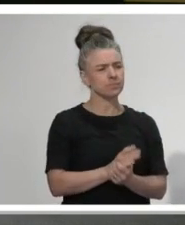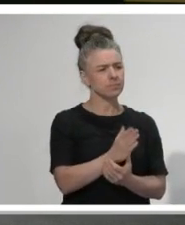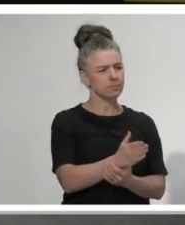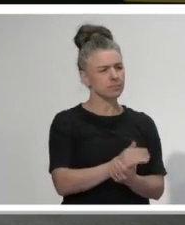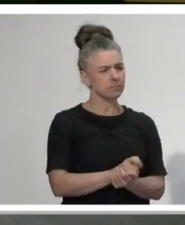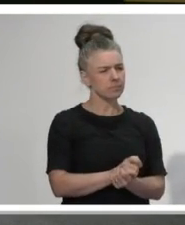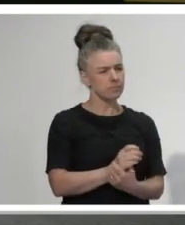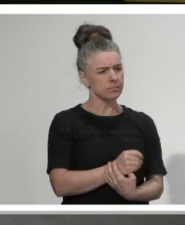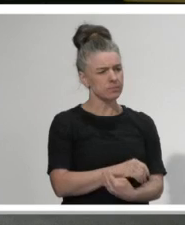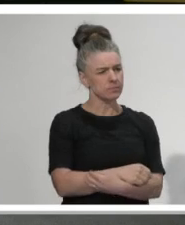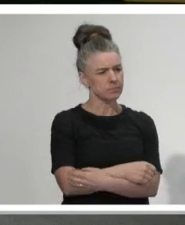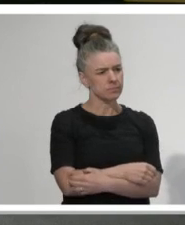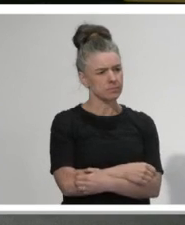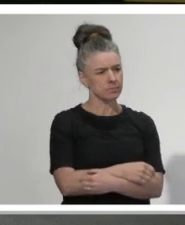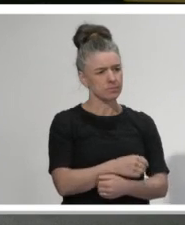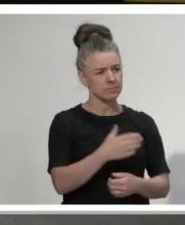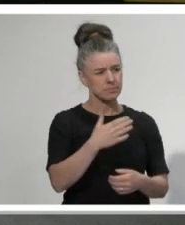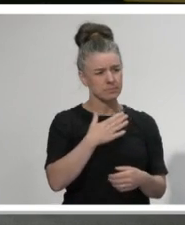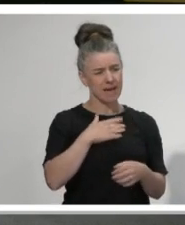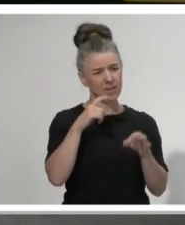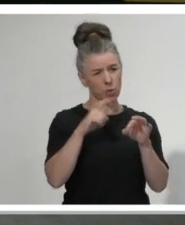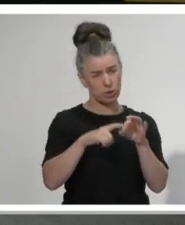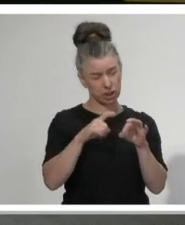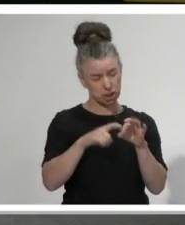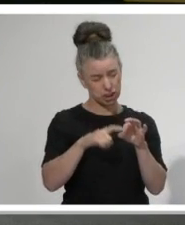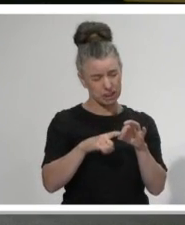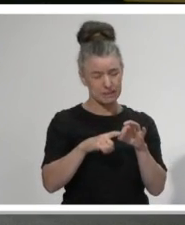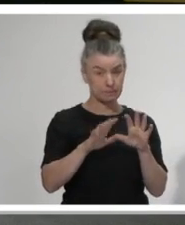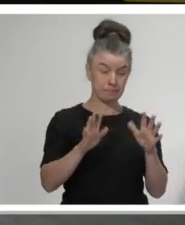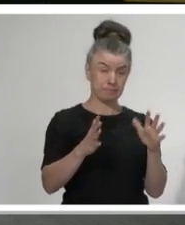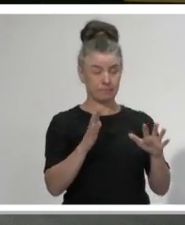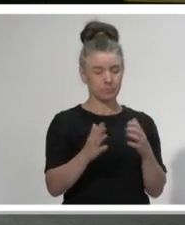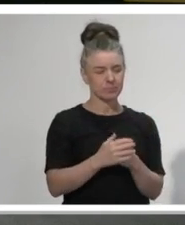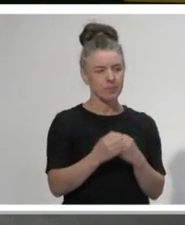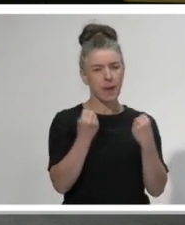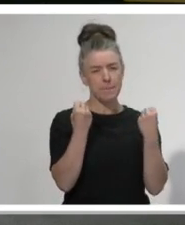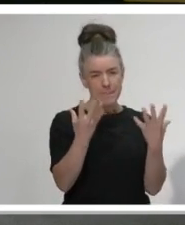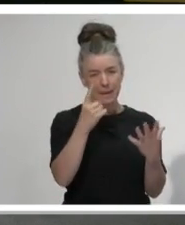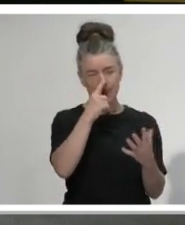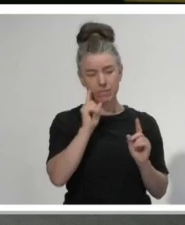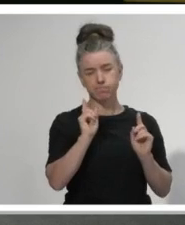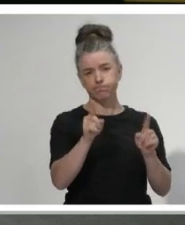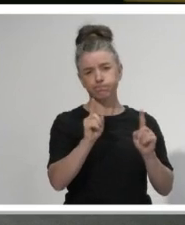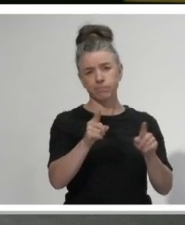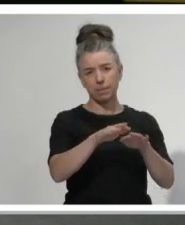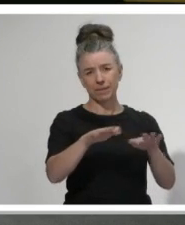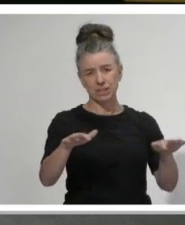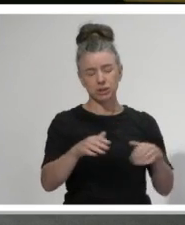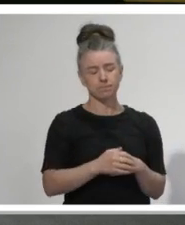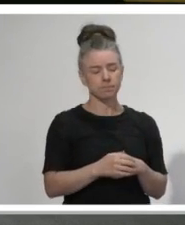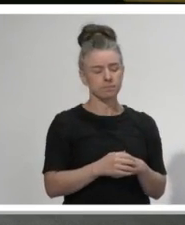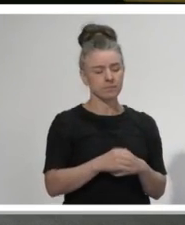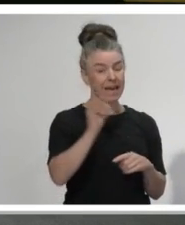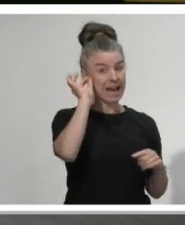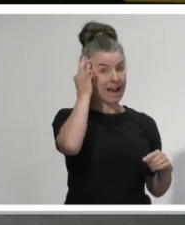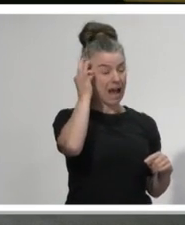I have a slightly indelicate question on behalf of Polly. So thousands of people have been going to the beach, but councils have been